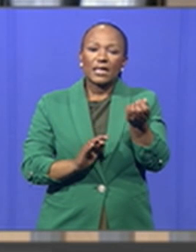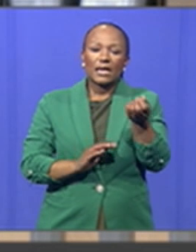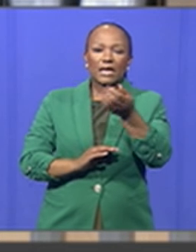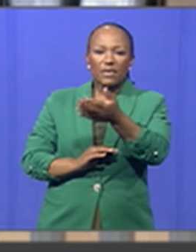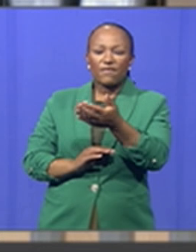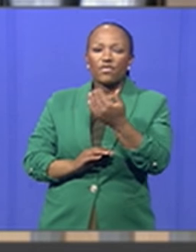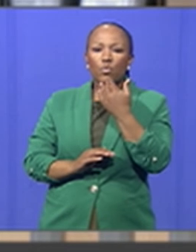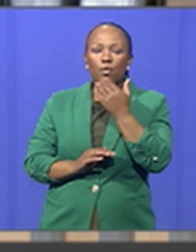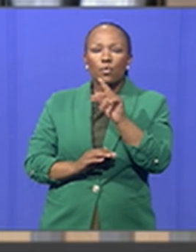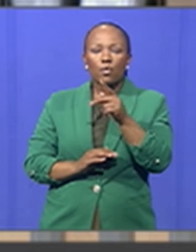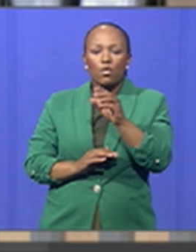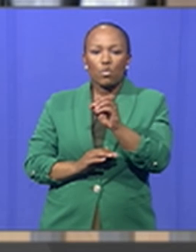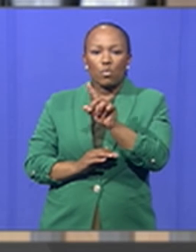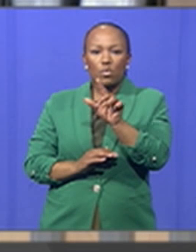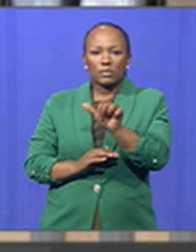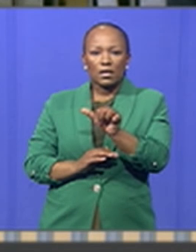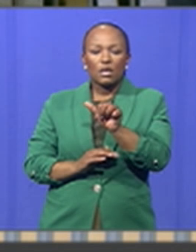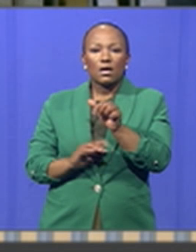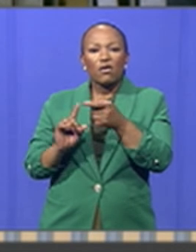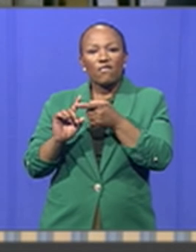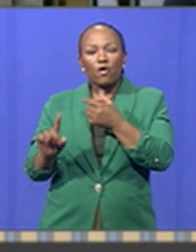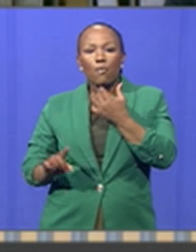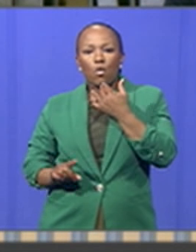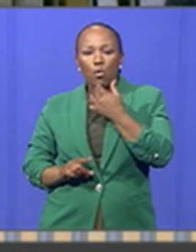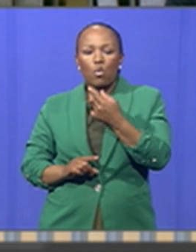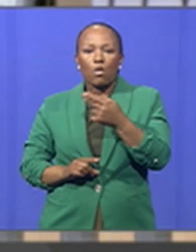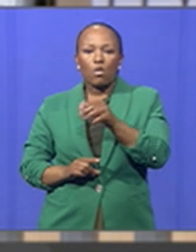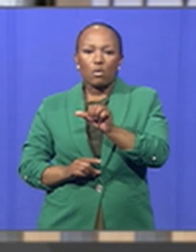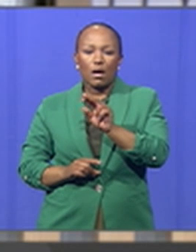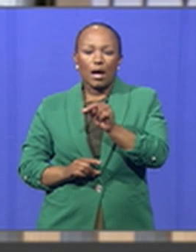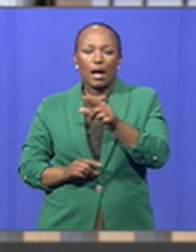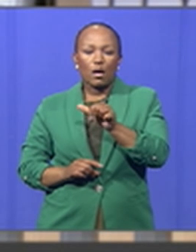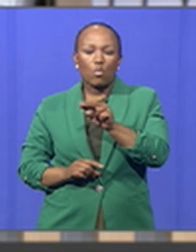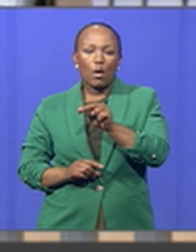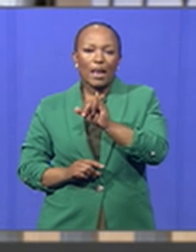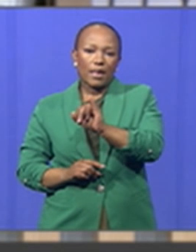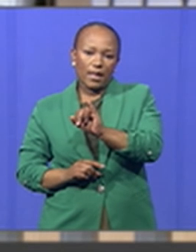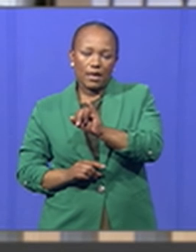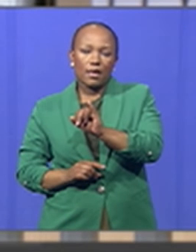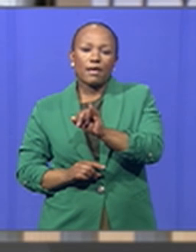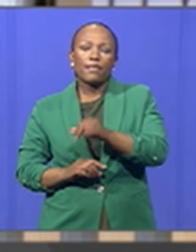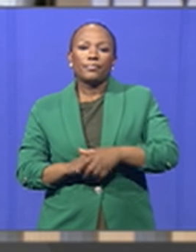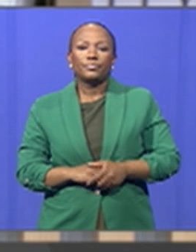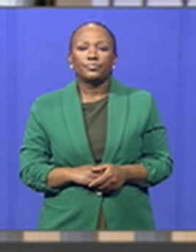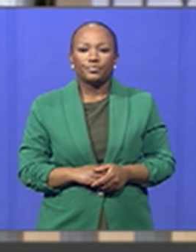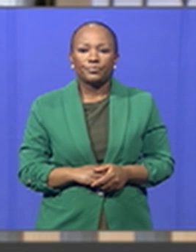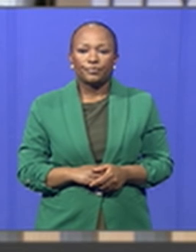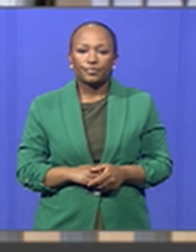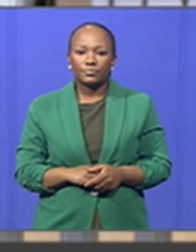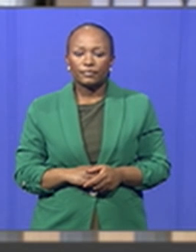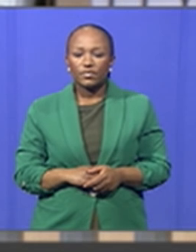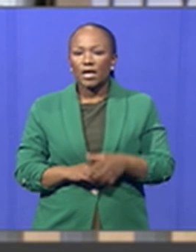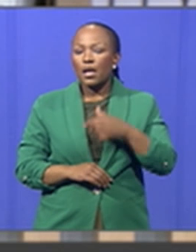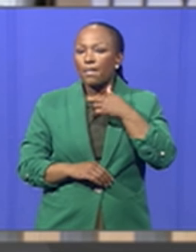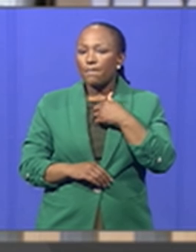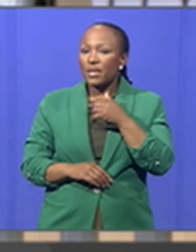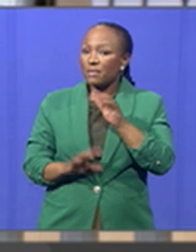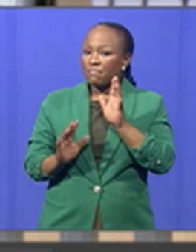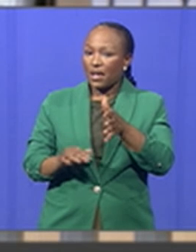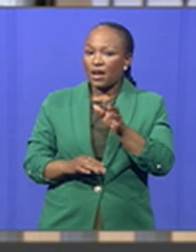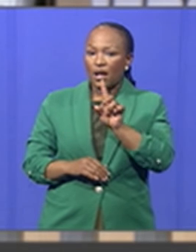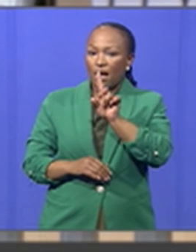rego tefelo yeo e tšwa go rakgwebo Hangwane Maumela. The only question I asked you and what you and I are debating